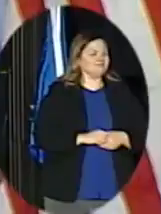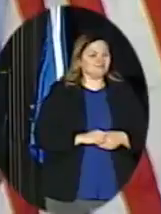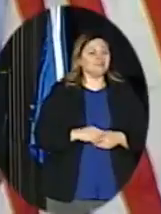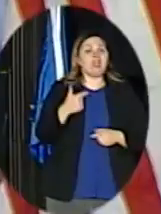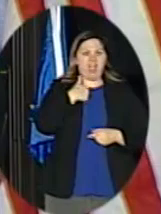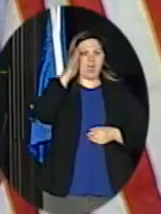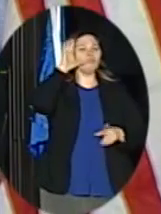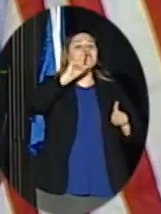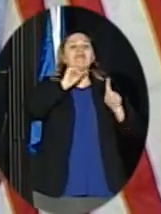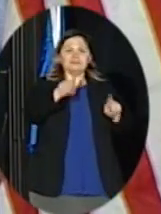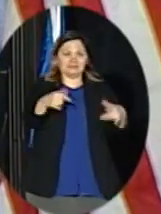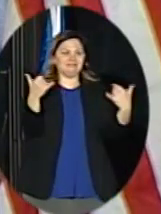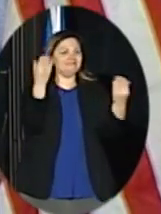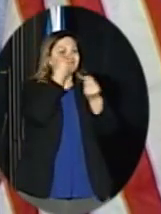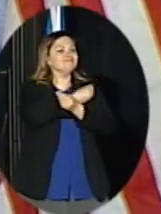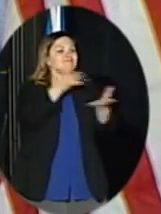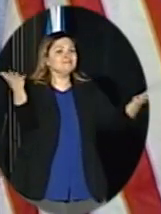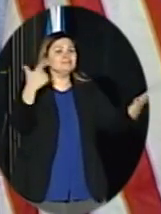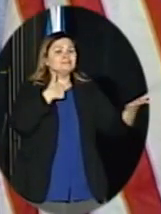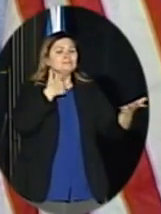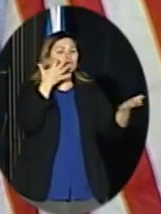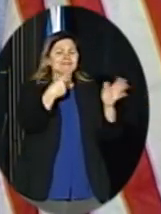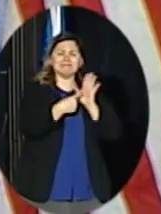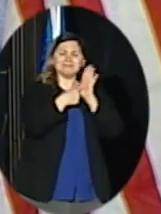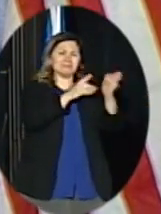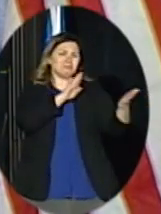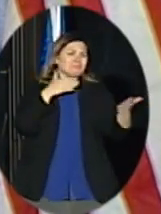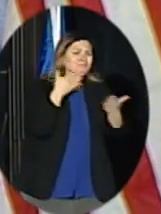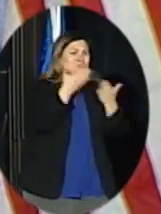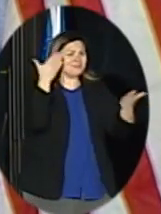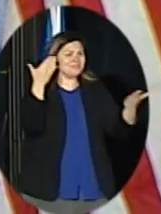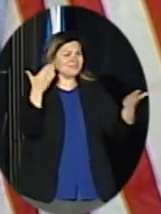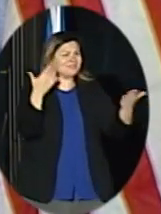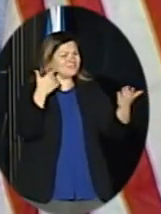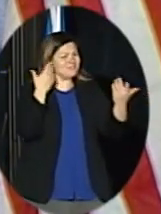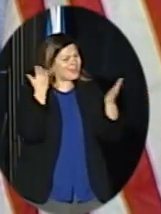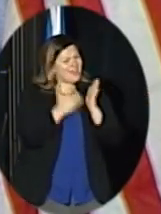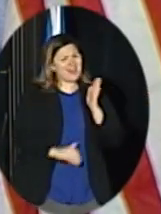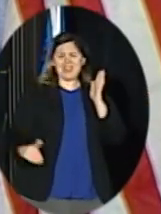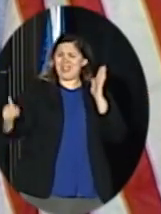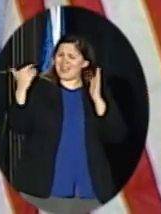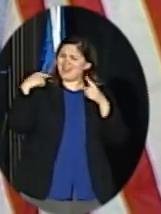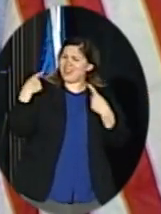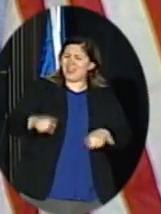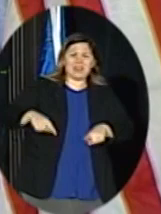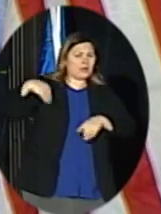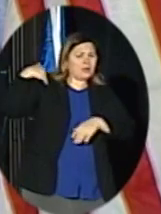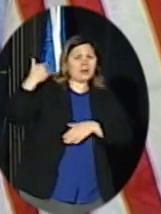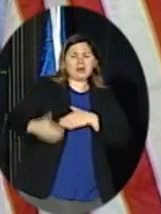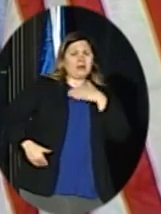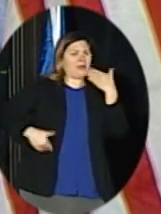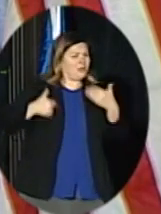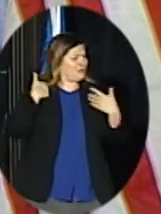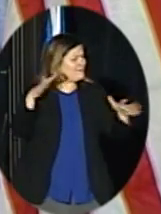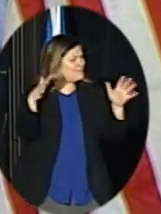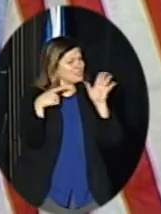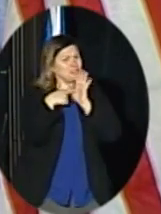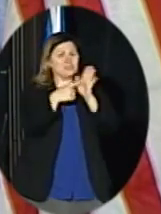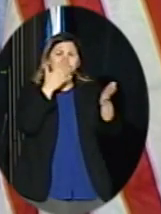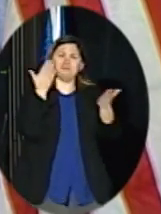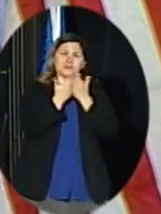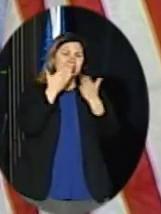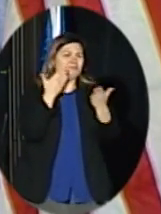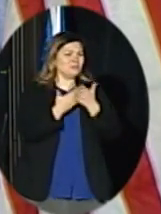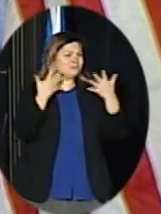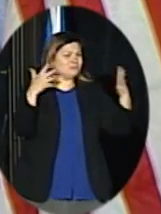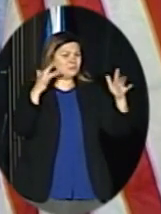We prove our greatness again and again with every generation that redeems the value of those powerful words that launched